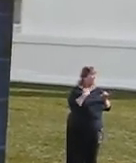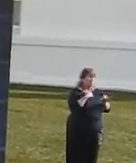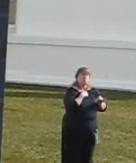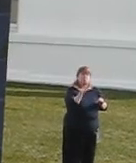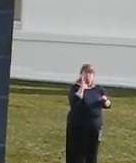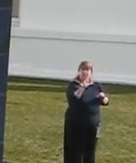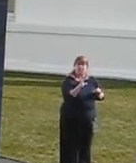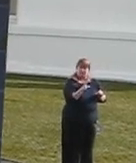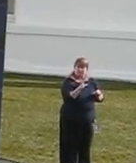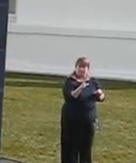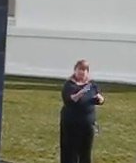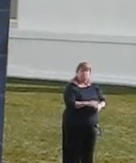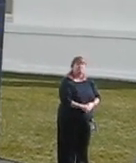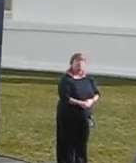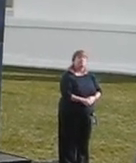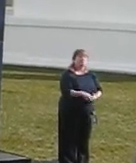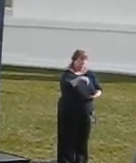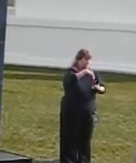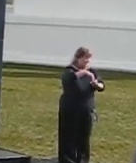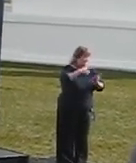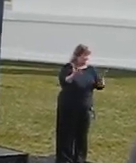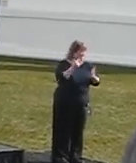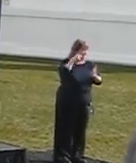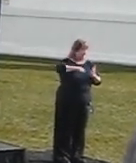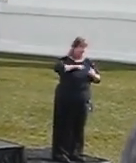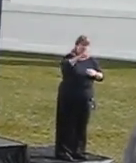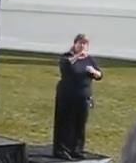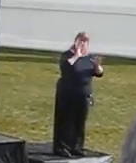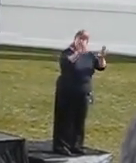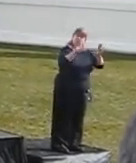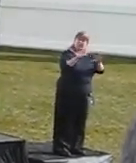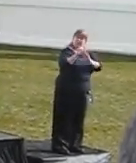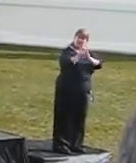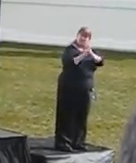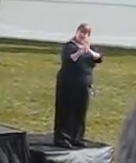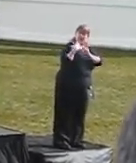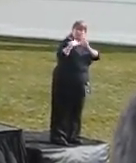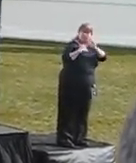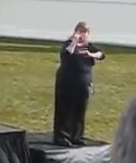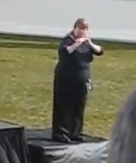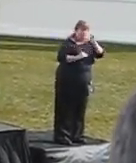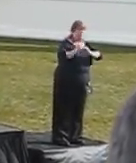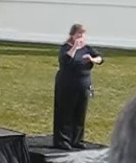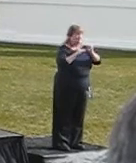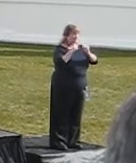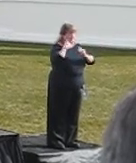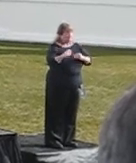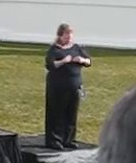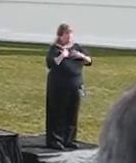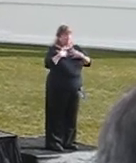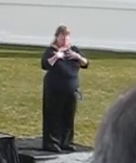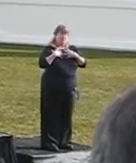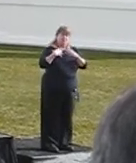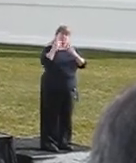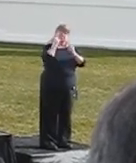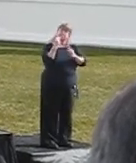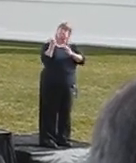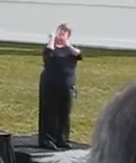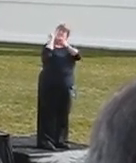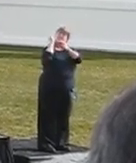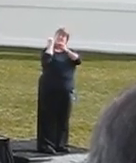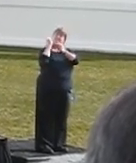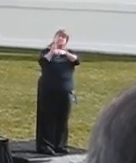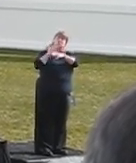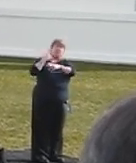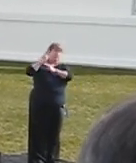will. Standing here today on the steps of this great state capitol, in the inspiring shadows of our shared history